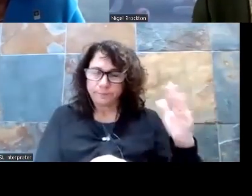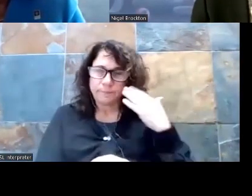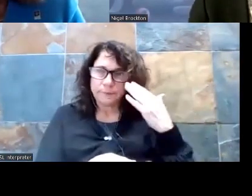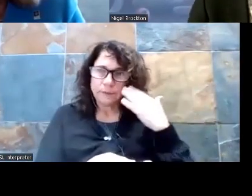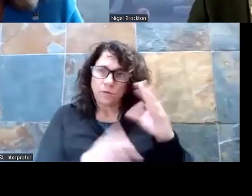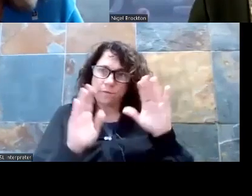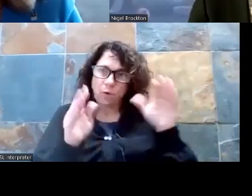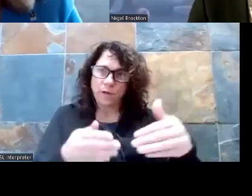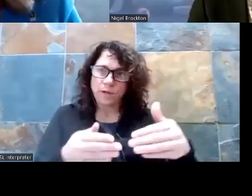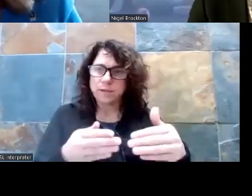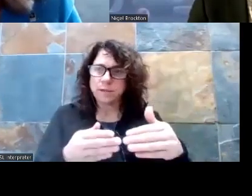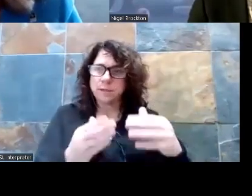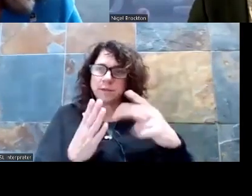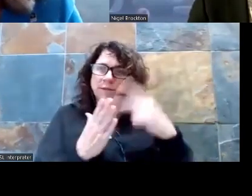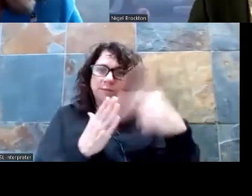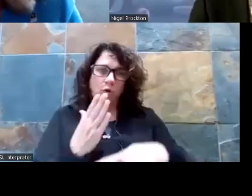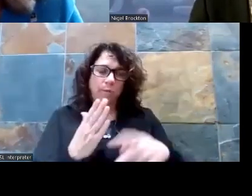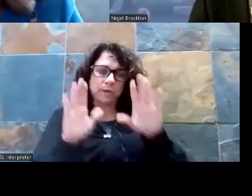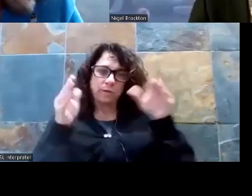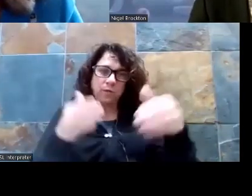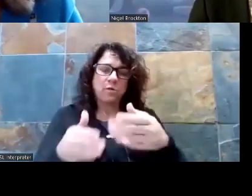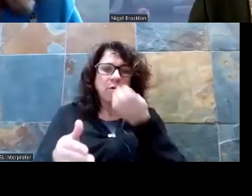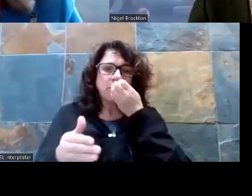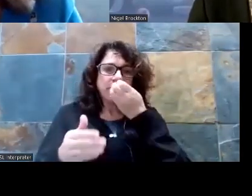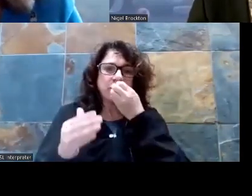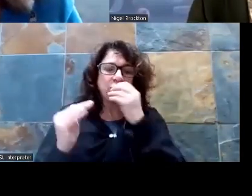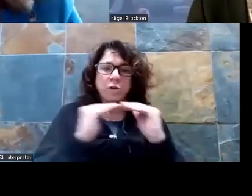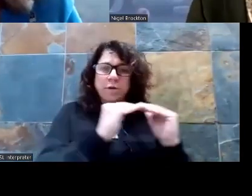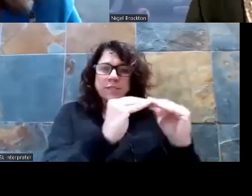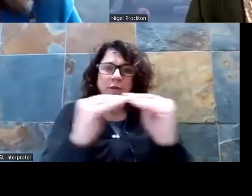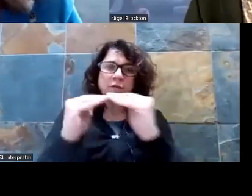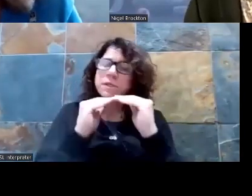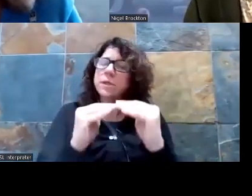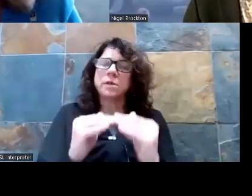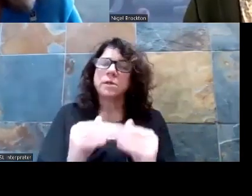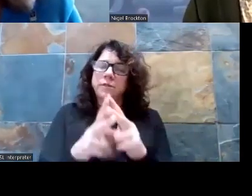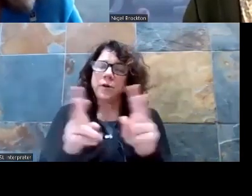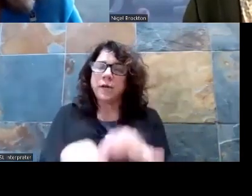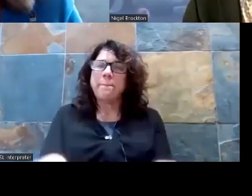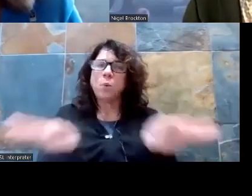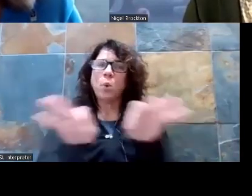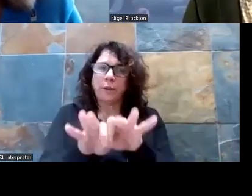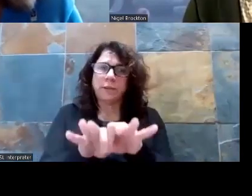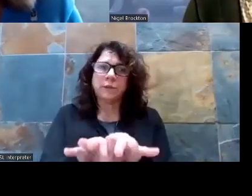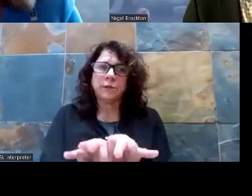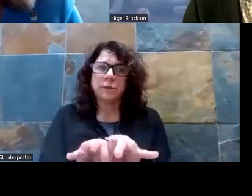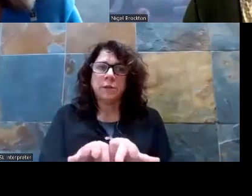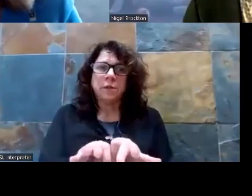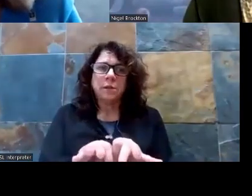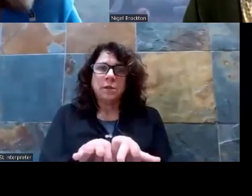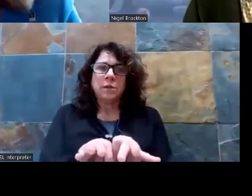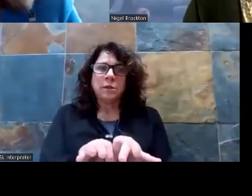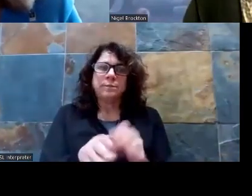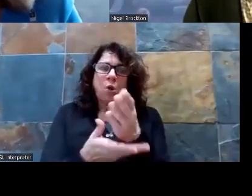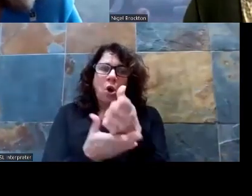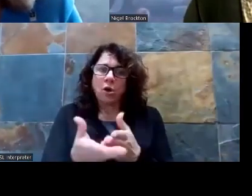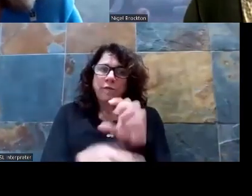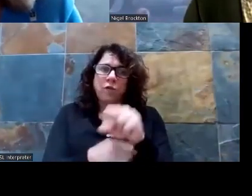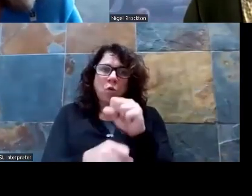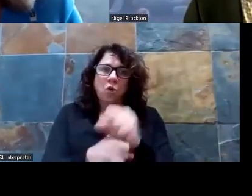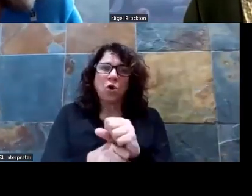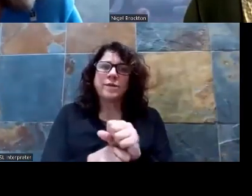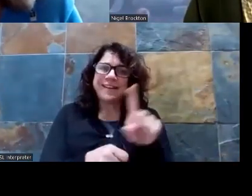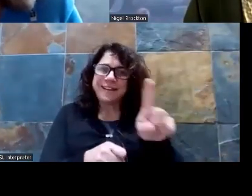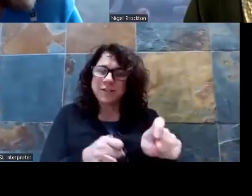focused initiatives around food sovereignty. I think it is a very important component of the work that needs to be